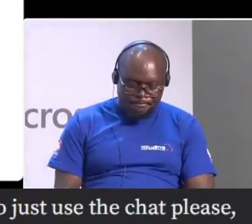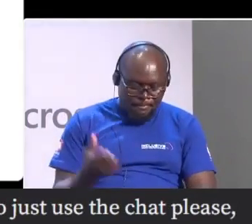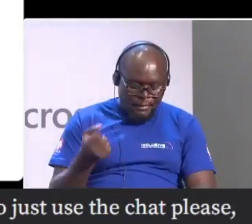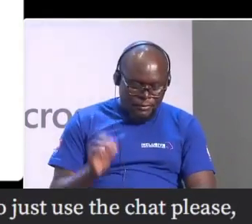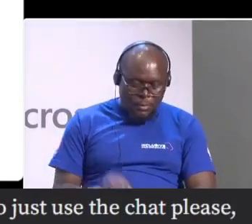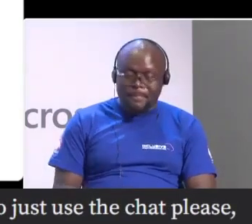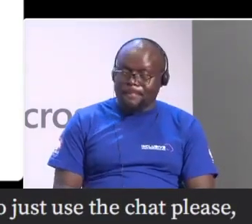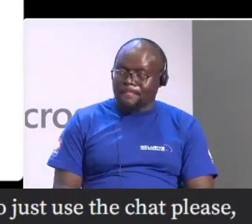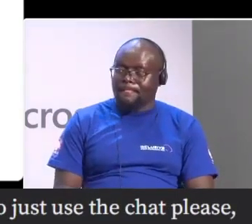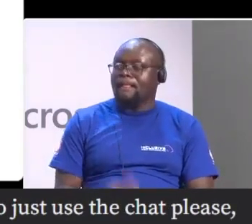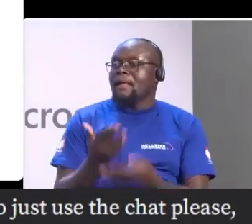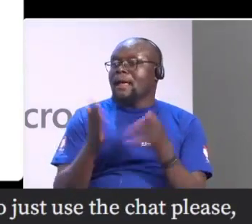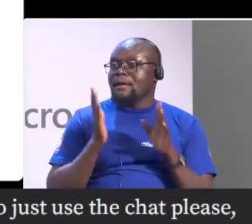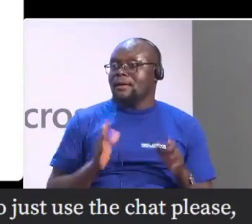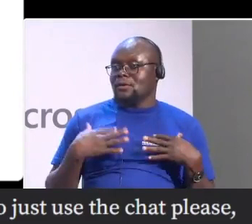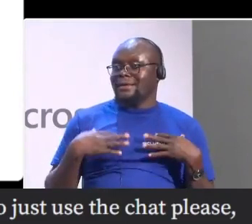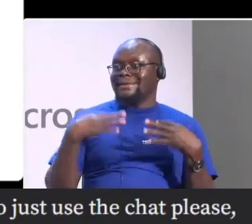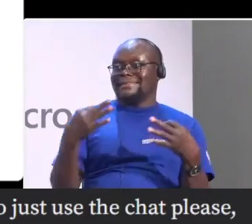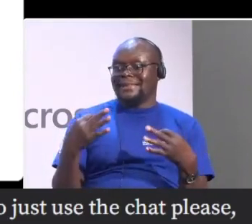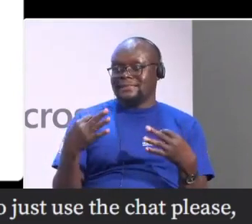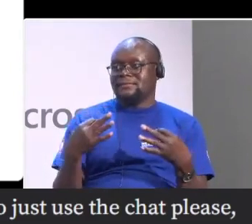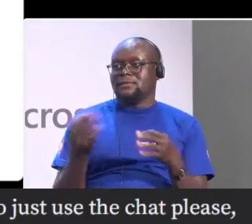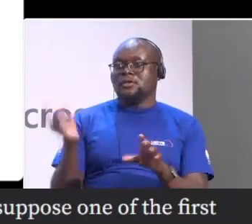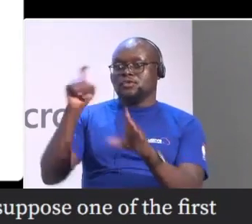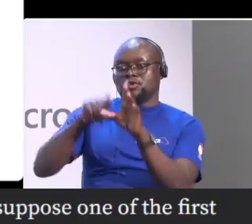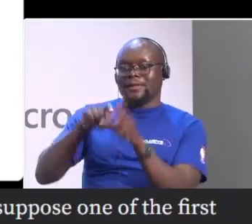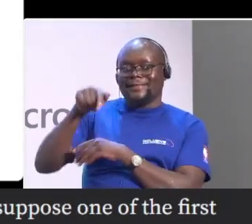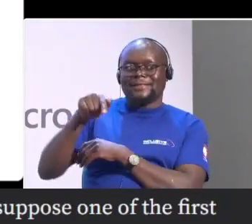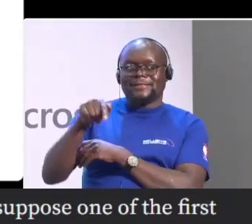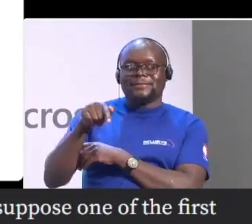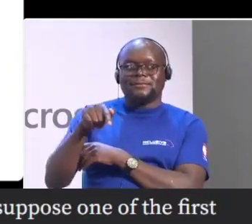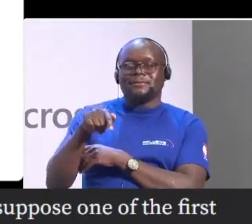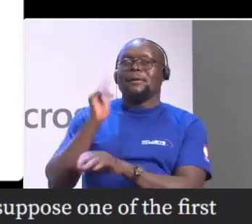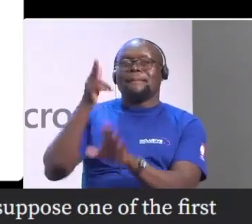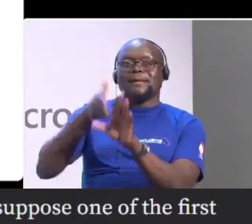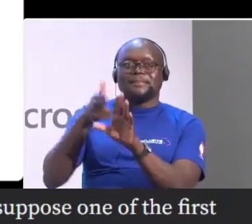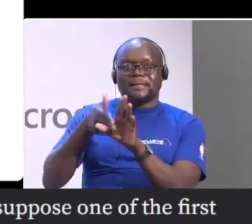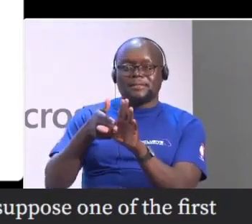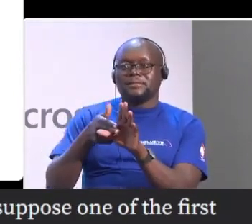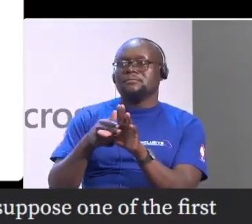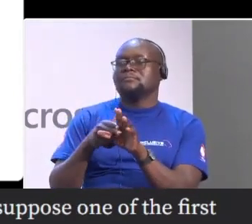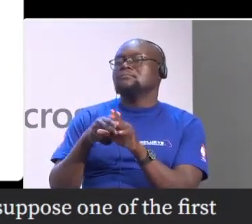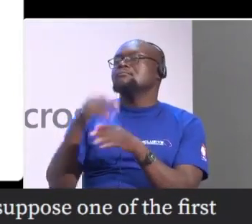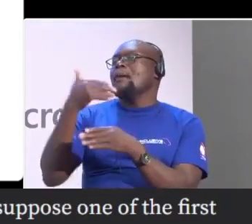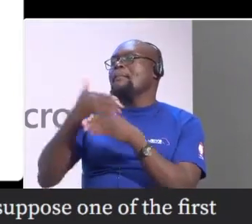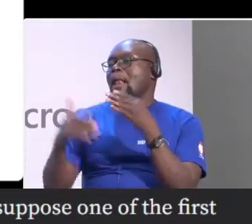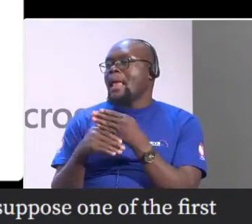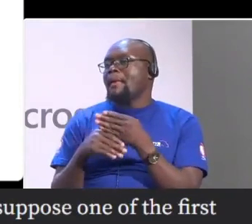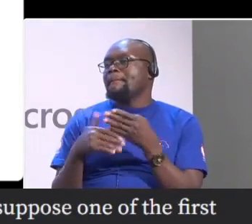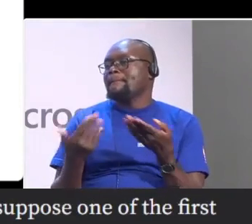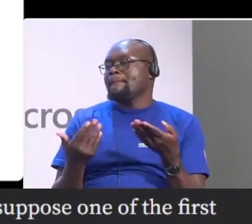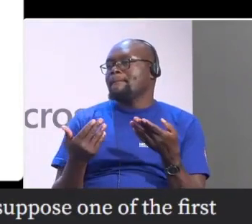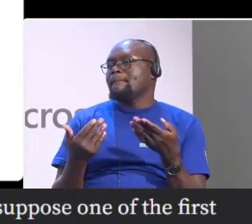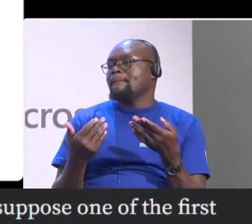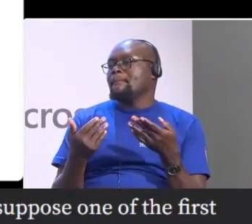So would anybody be interested in joining this, participating, contributing? Do we